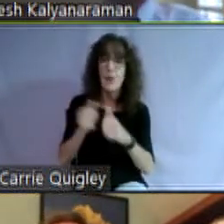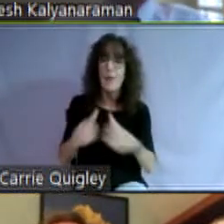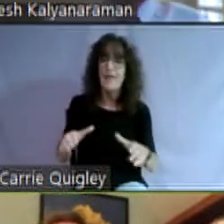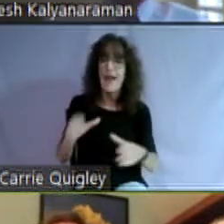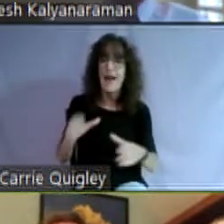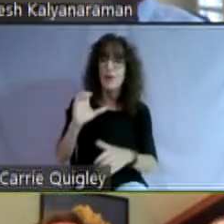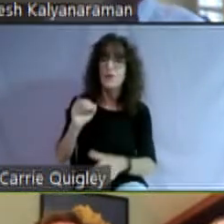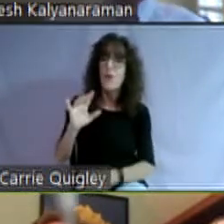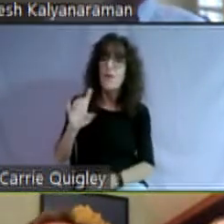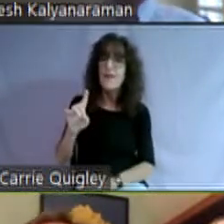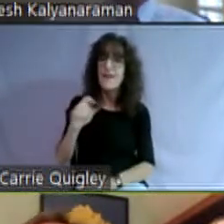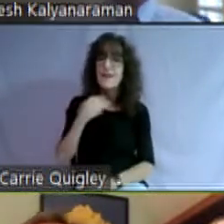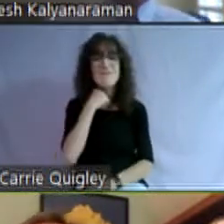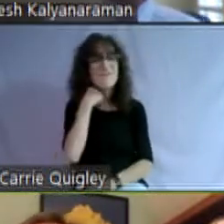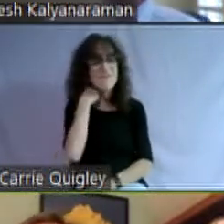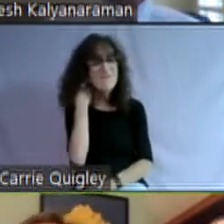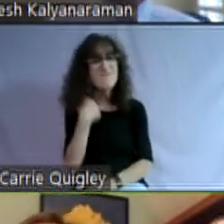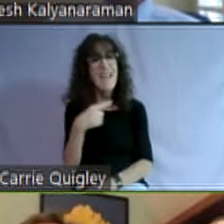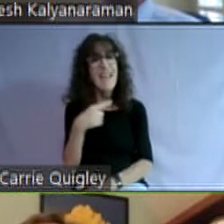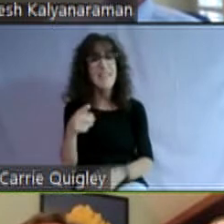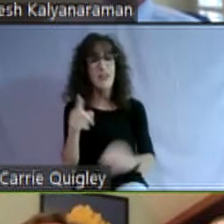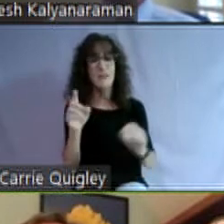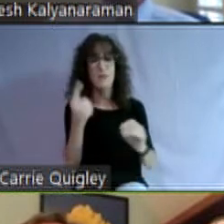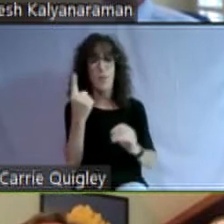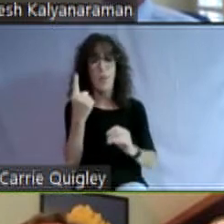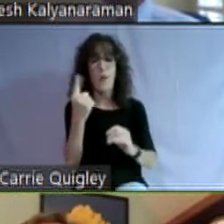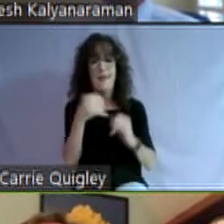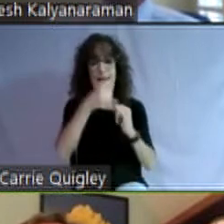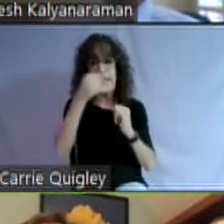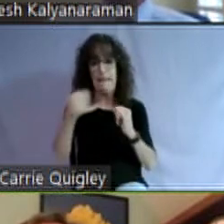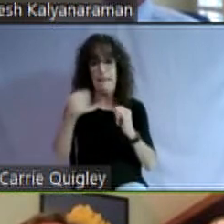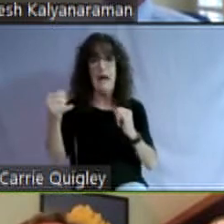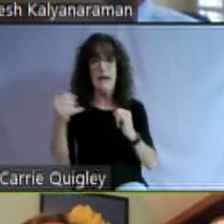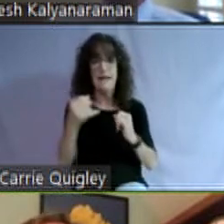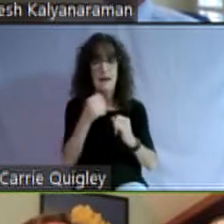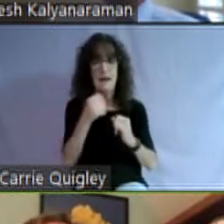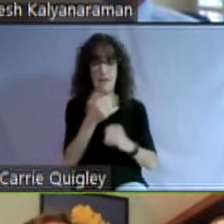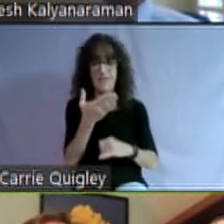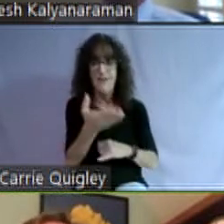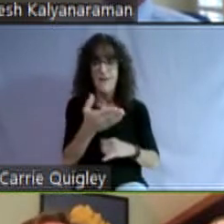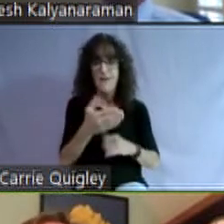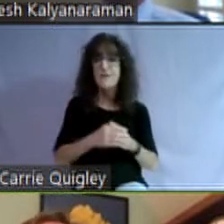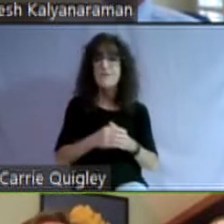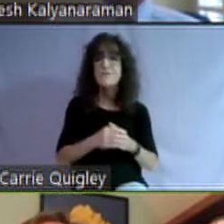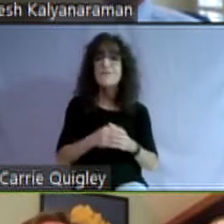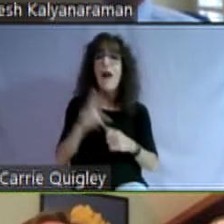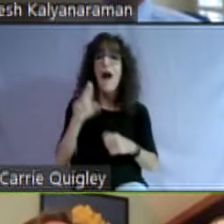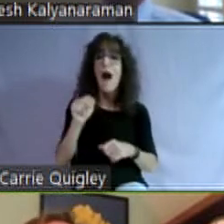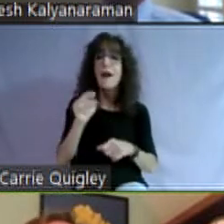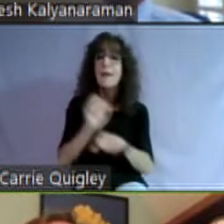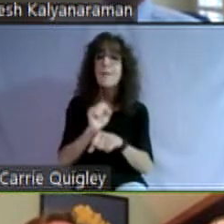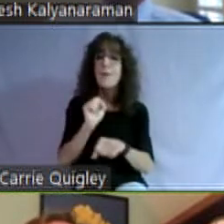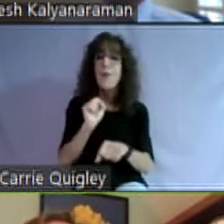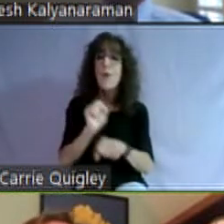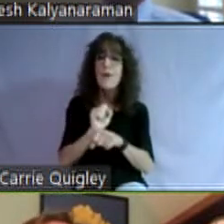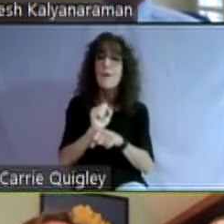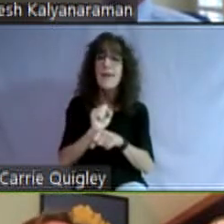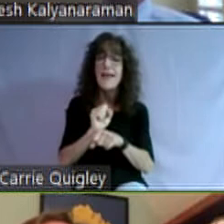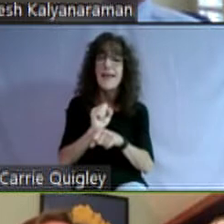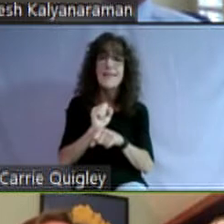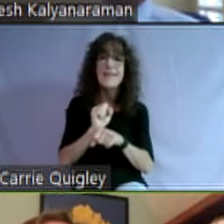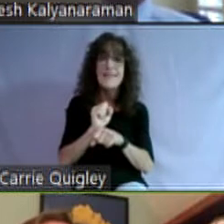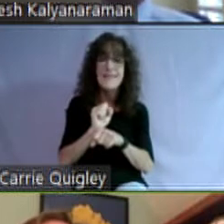people. yeah. And there's a line that's not on this chart that you could have on this chart, which is the unemployment filings for